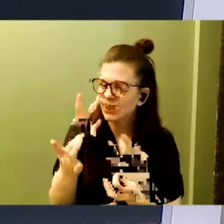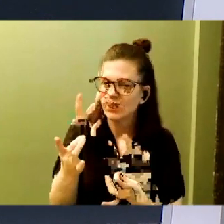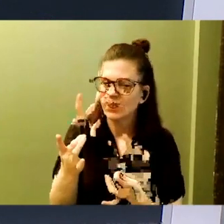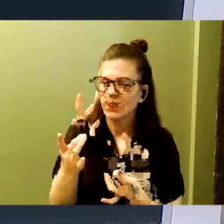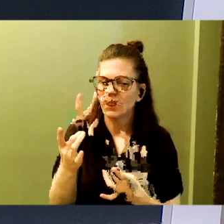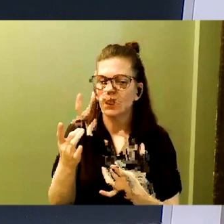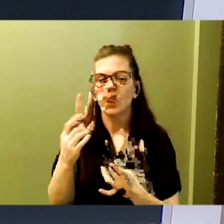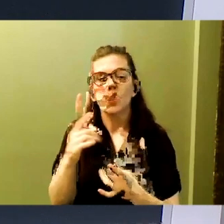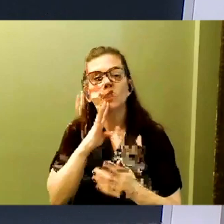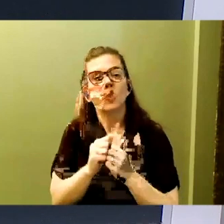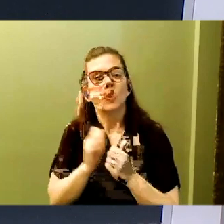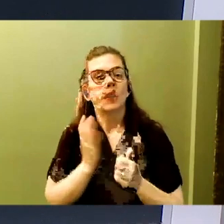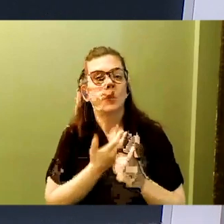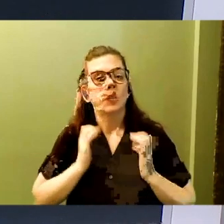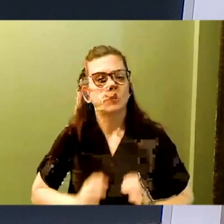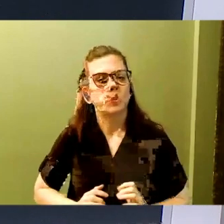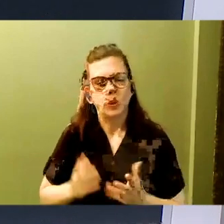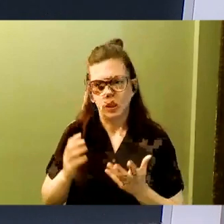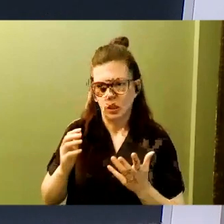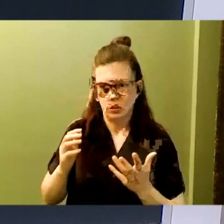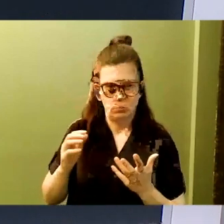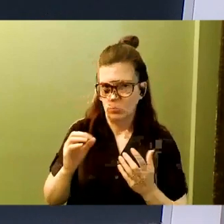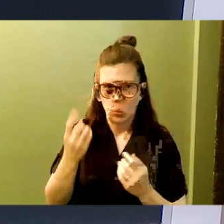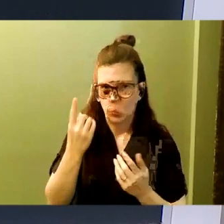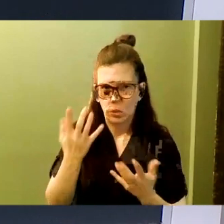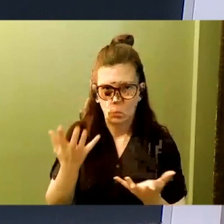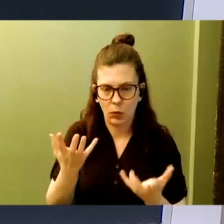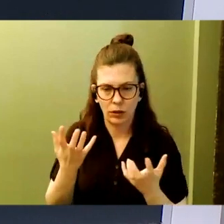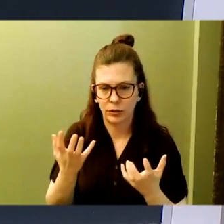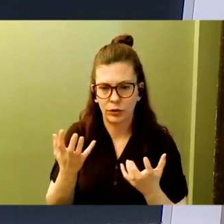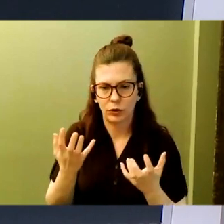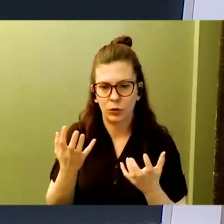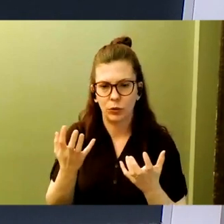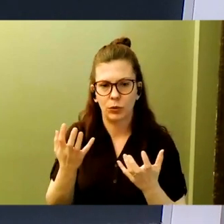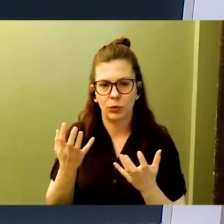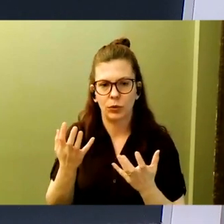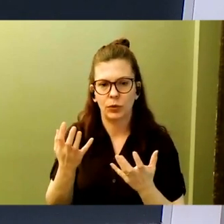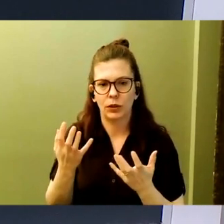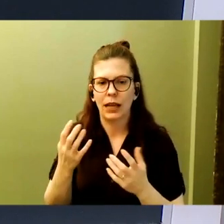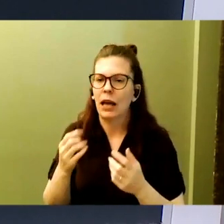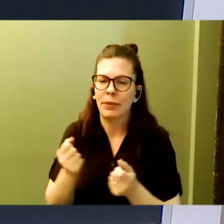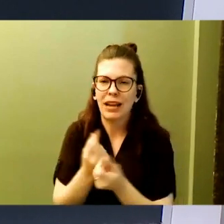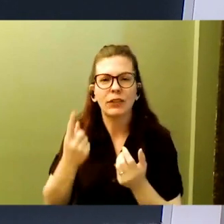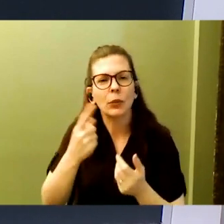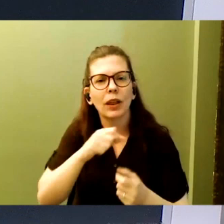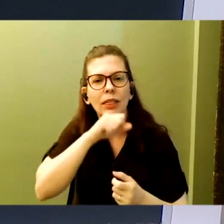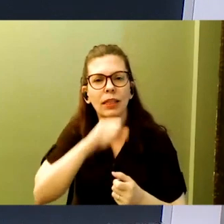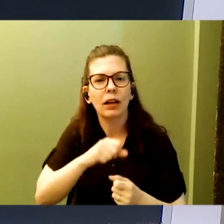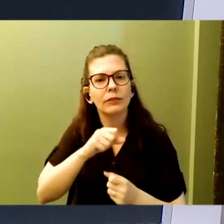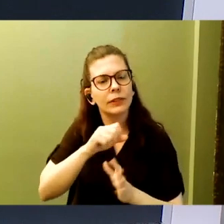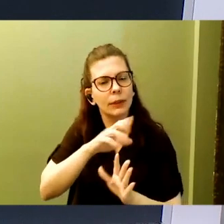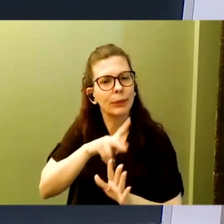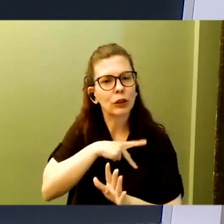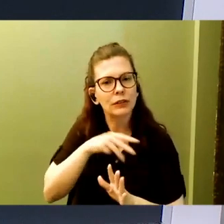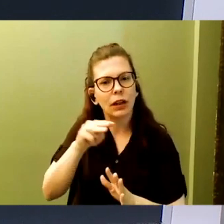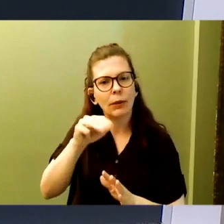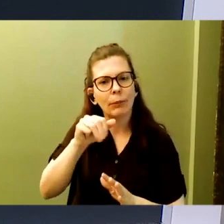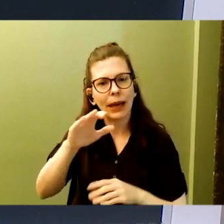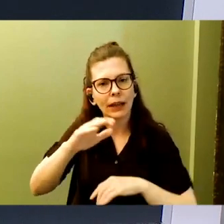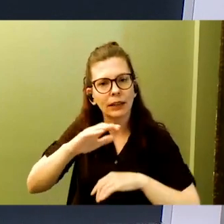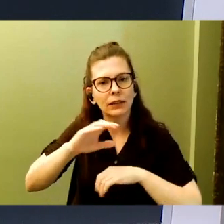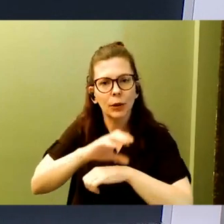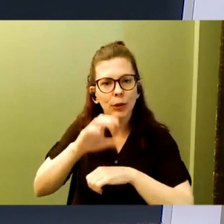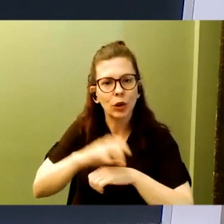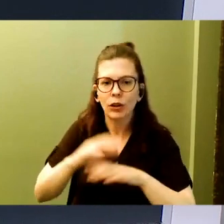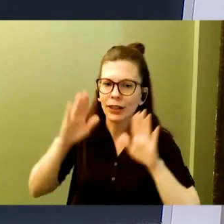customers, we are like, nobody wants to, like everybody loves a personal Mac computer. It's awesome. It's